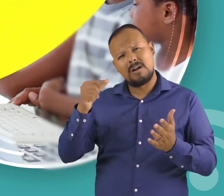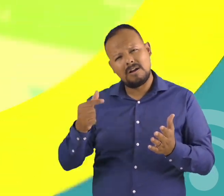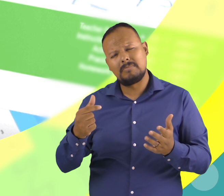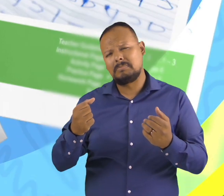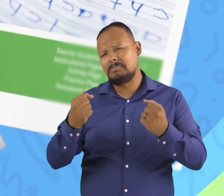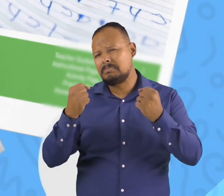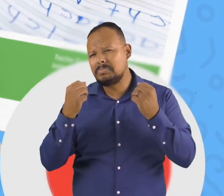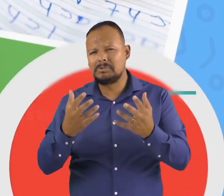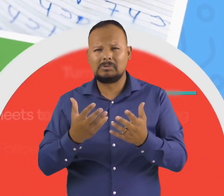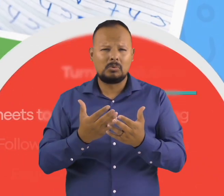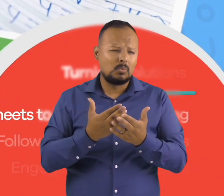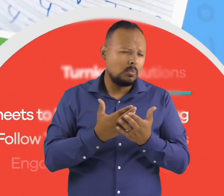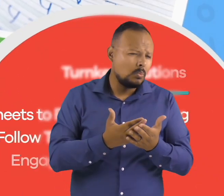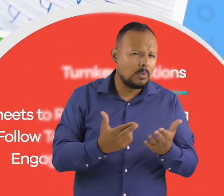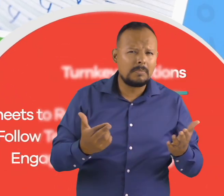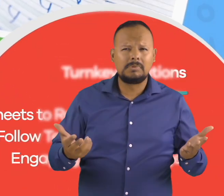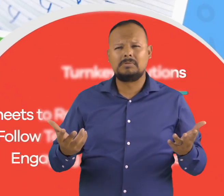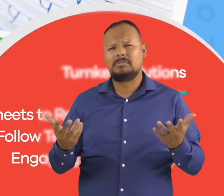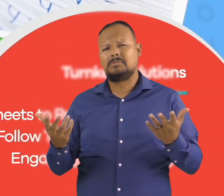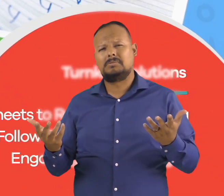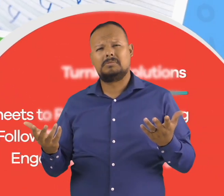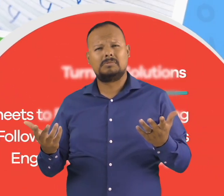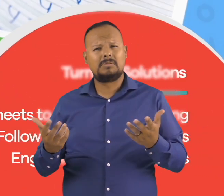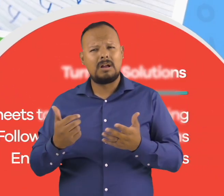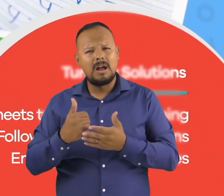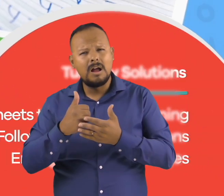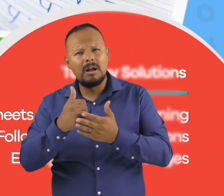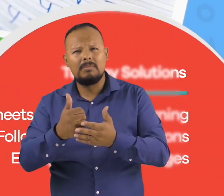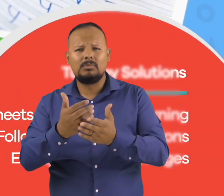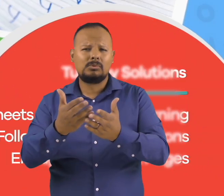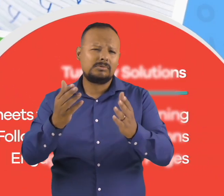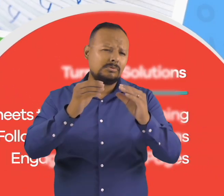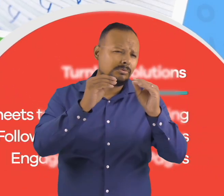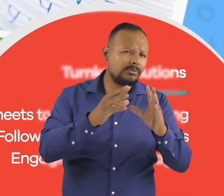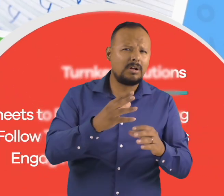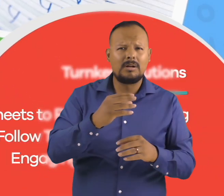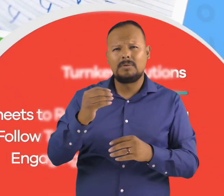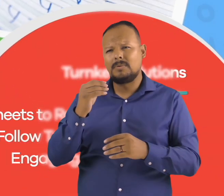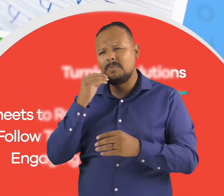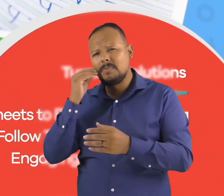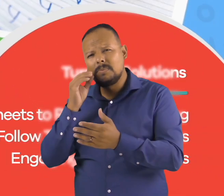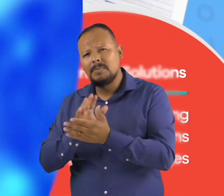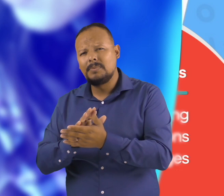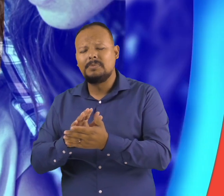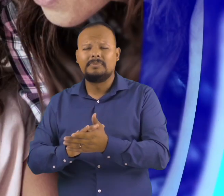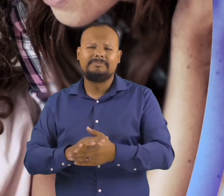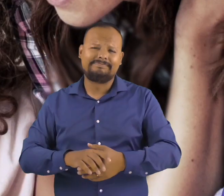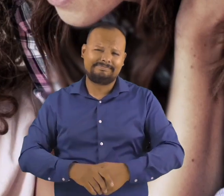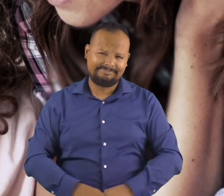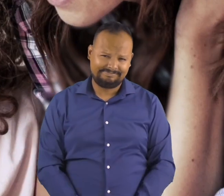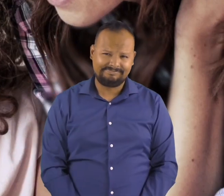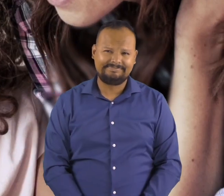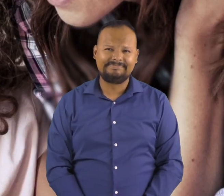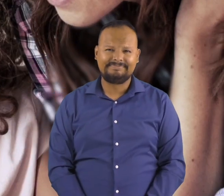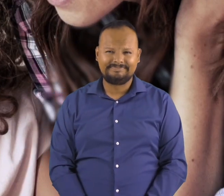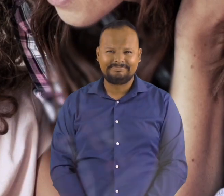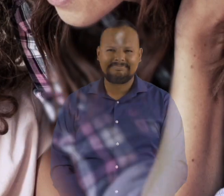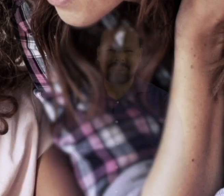resources and turnkey solutions for teachers and homeschoolers. Thank all